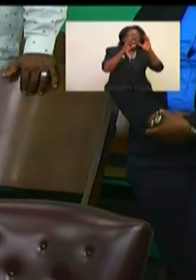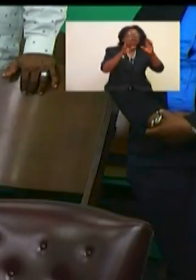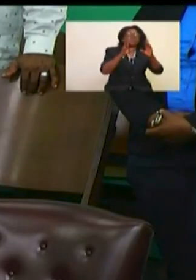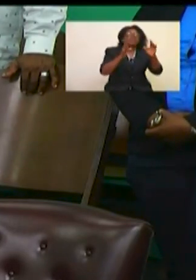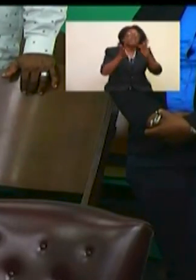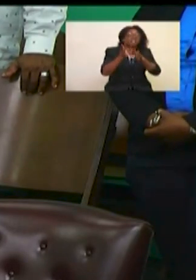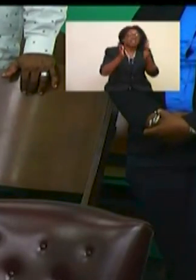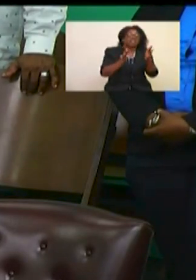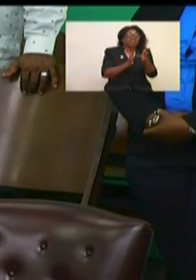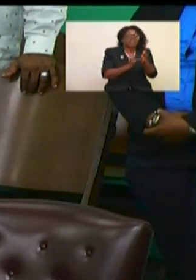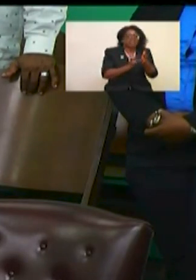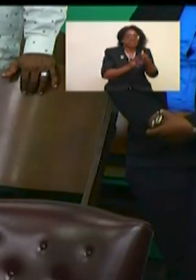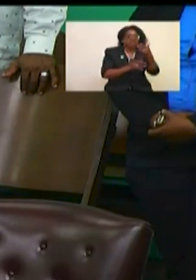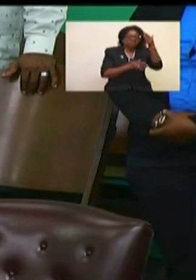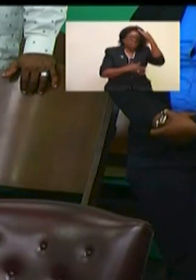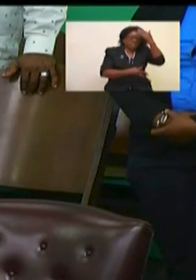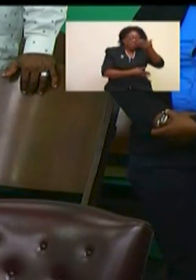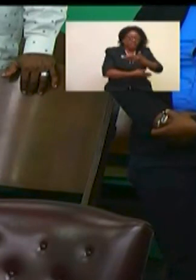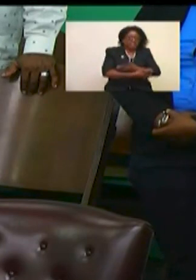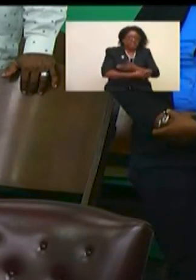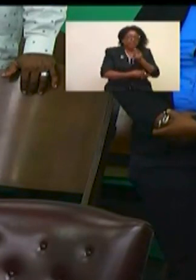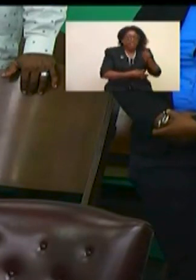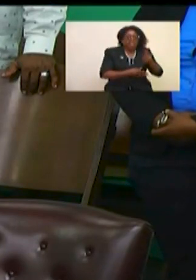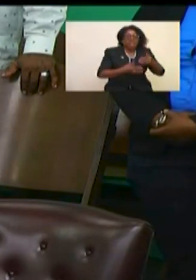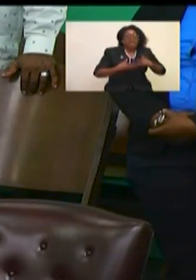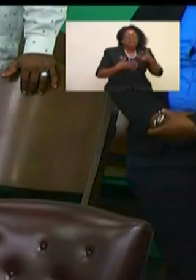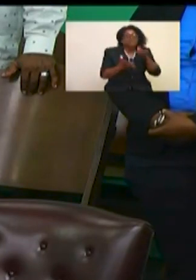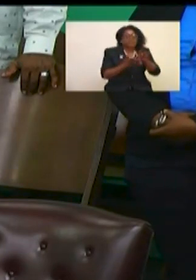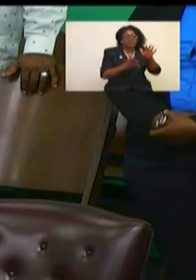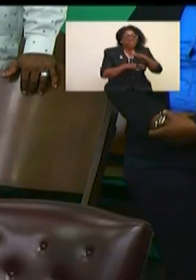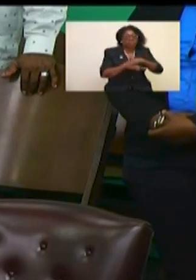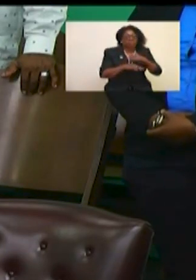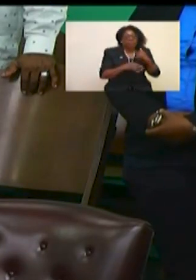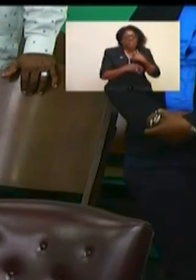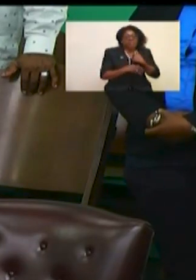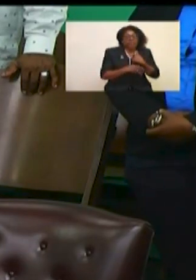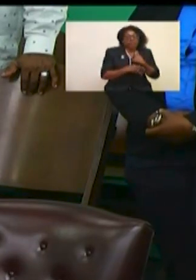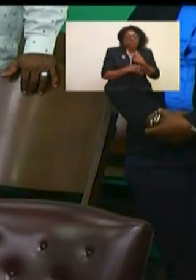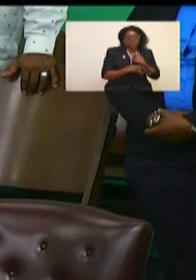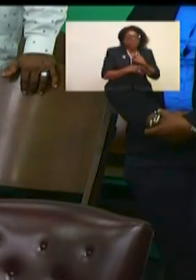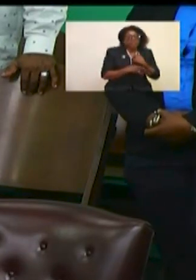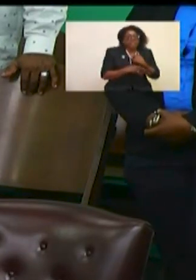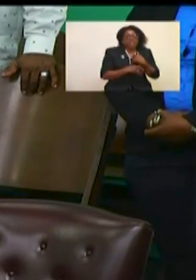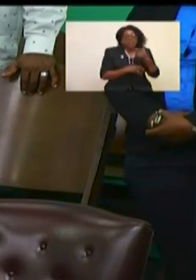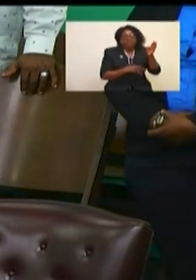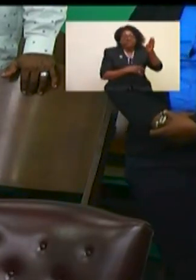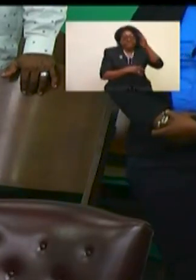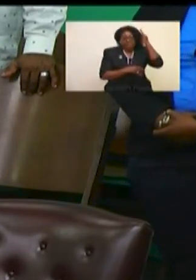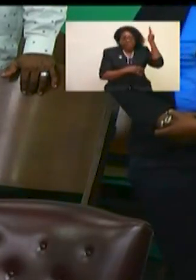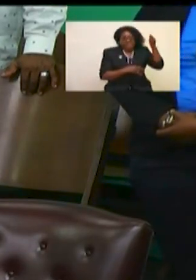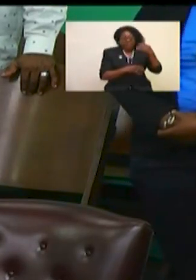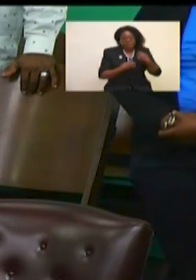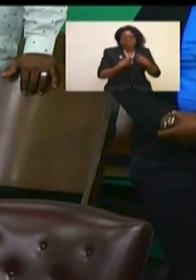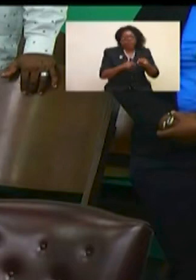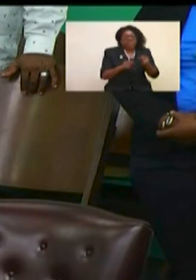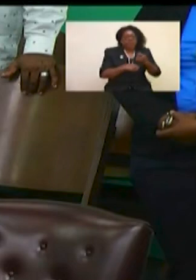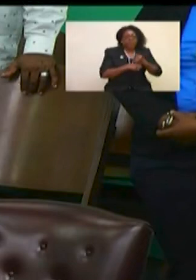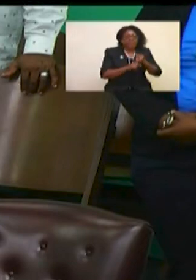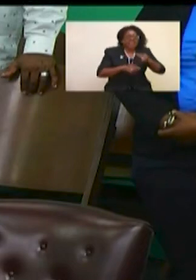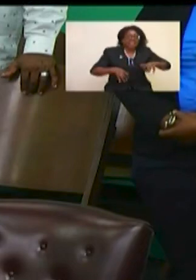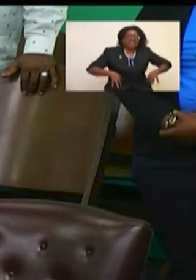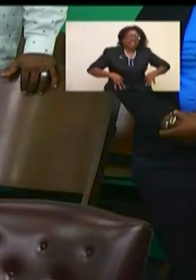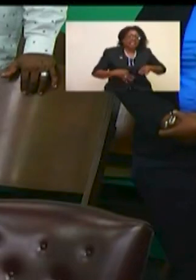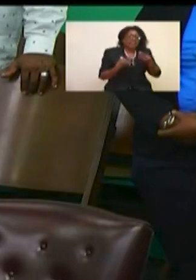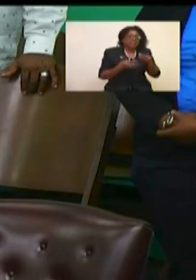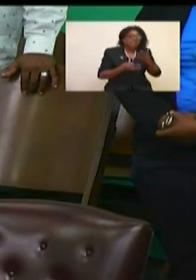'Jesus, thou son of David, have mercy on me.'" You see, Bartimaeus was trying to make his life better. He